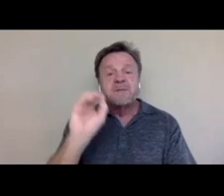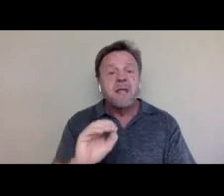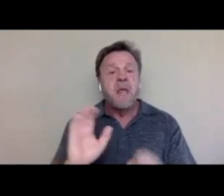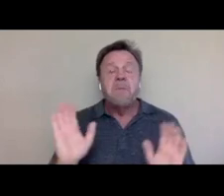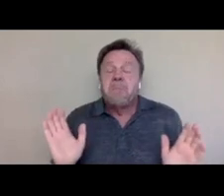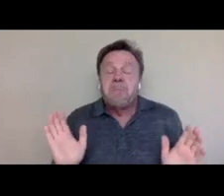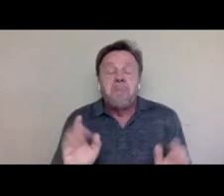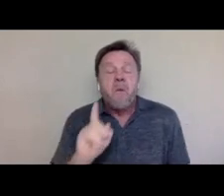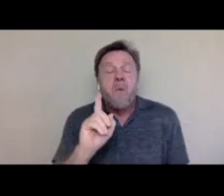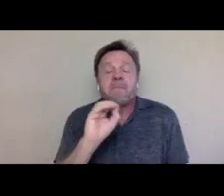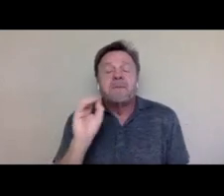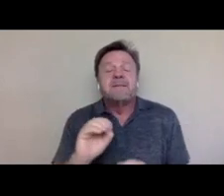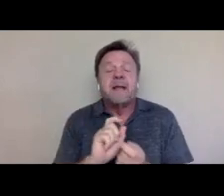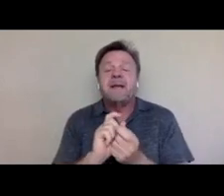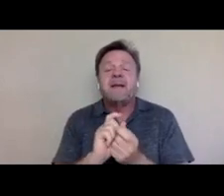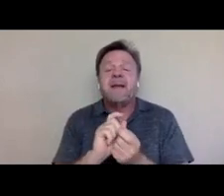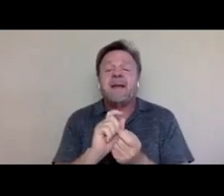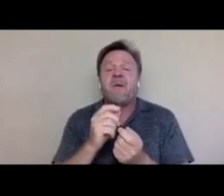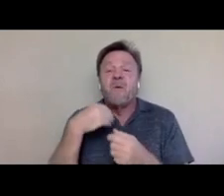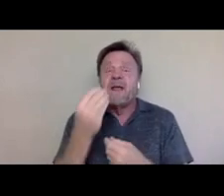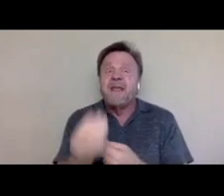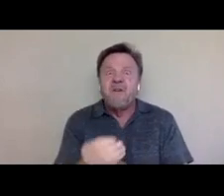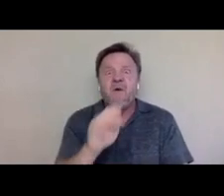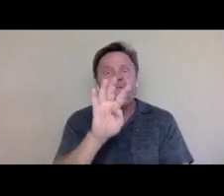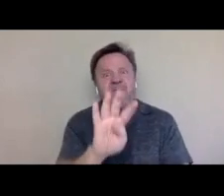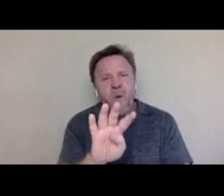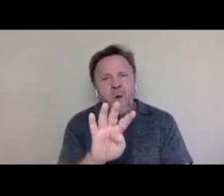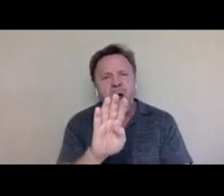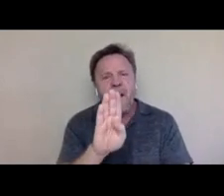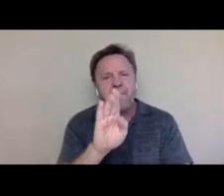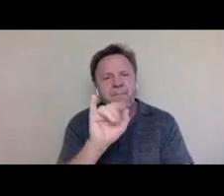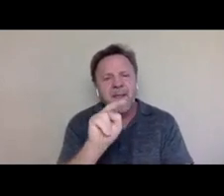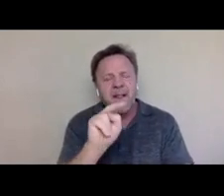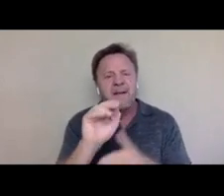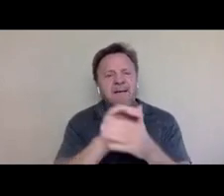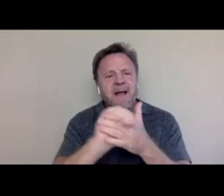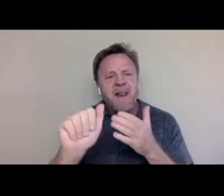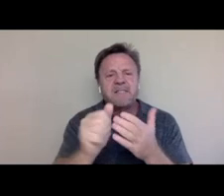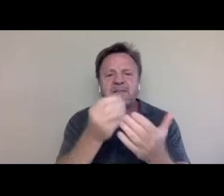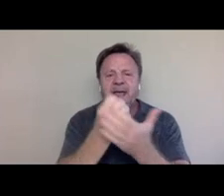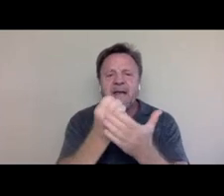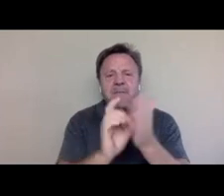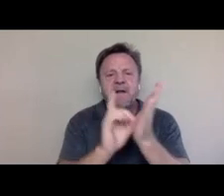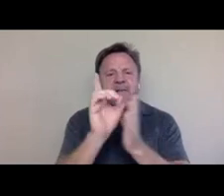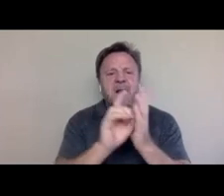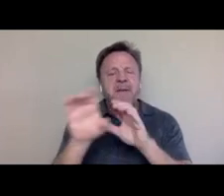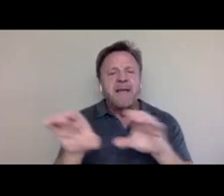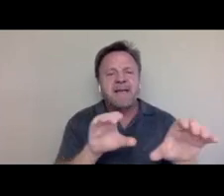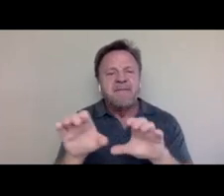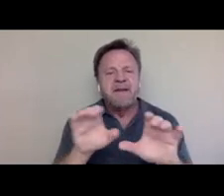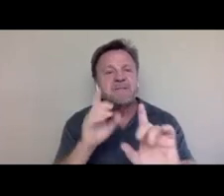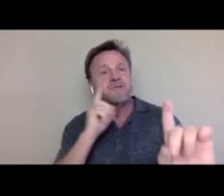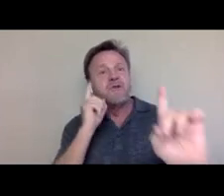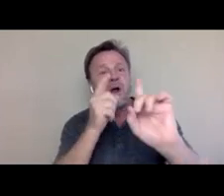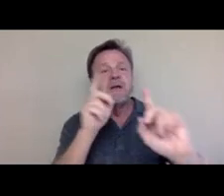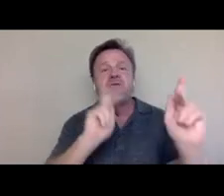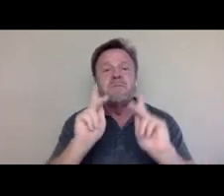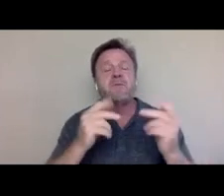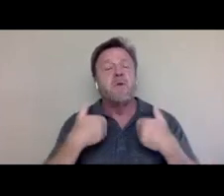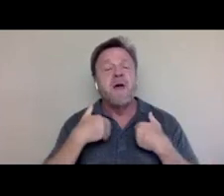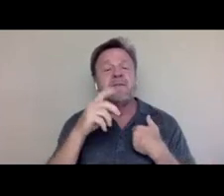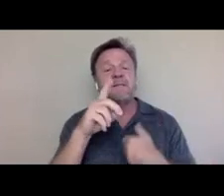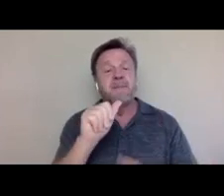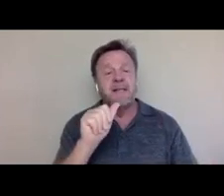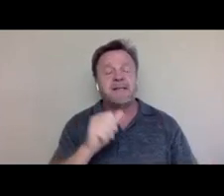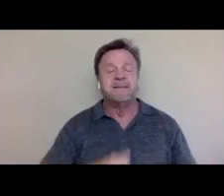1% change gets you $4 billion of economic development activity targeted to people with disabilities.